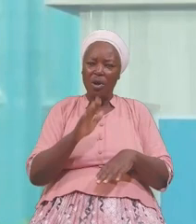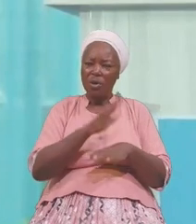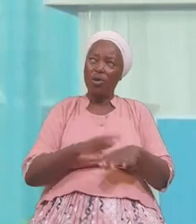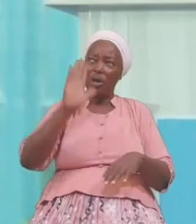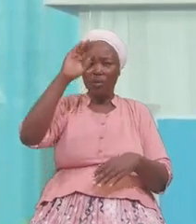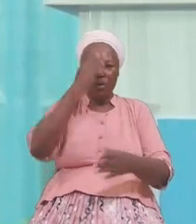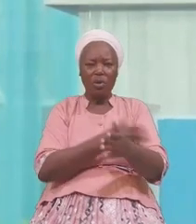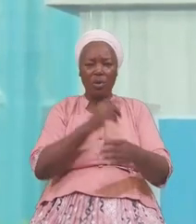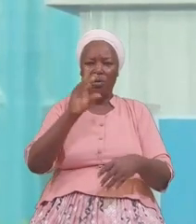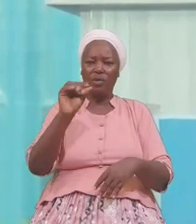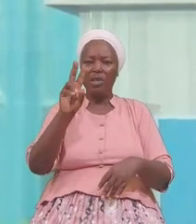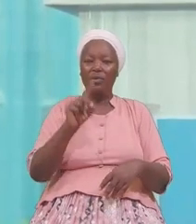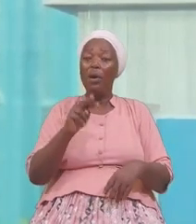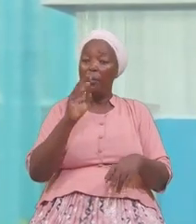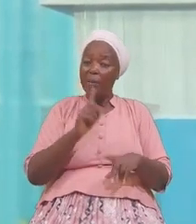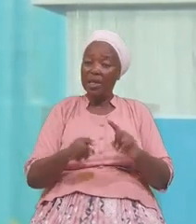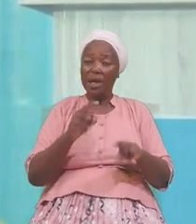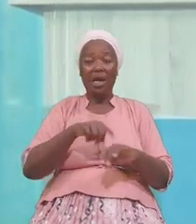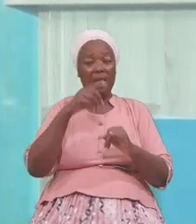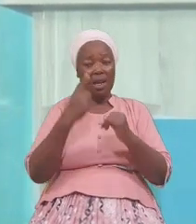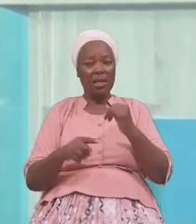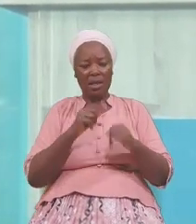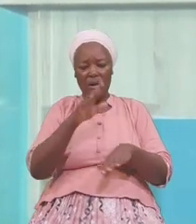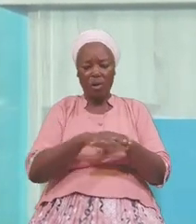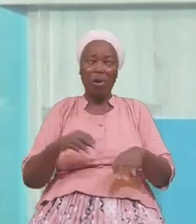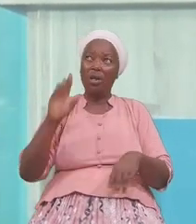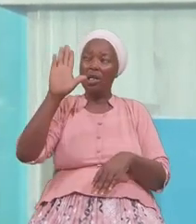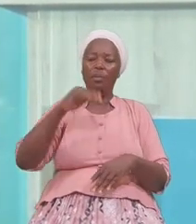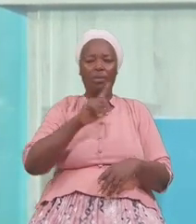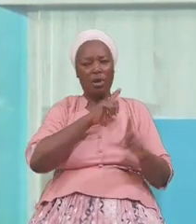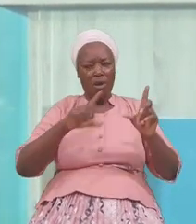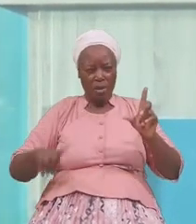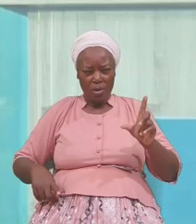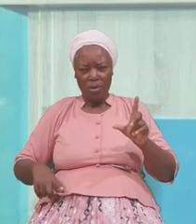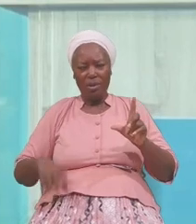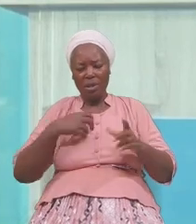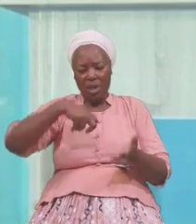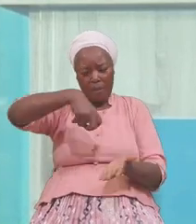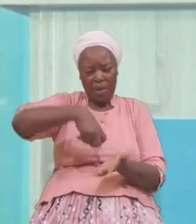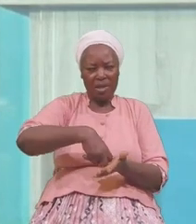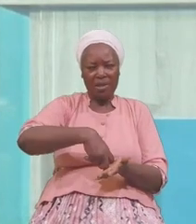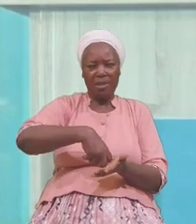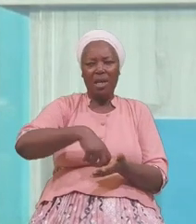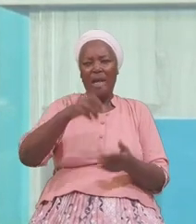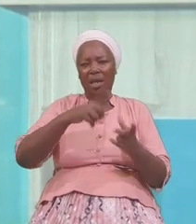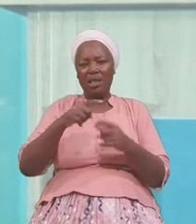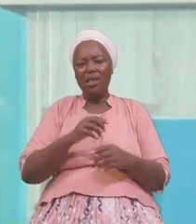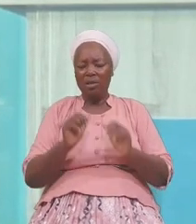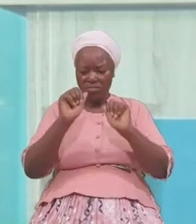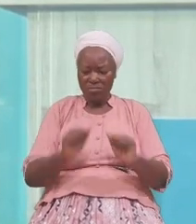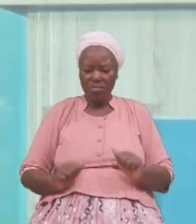Son of David, but at last they called him Lord. They bent the knee. They